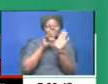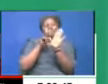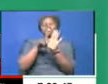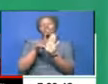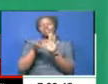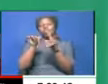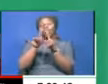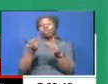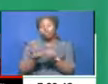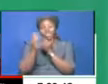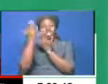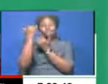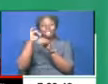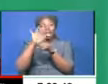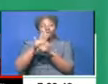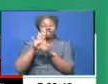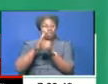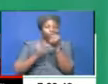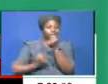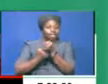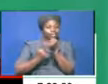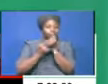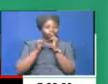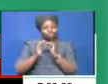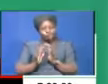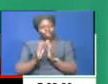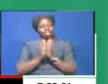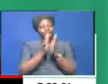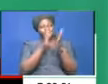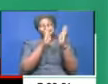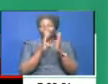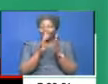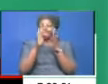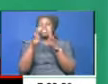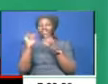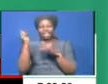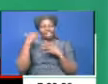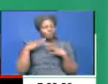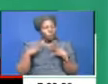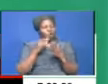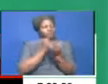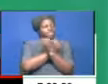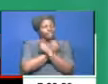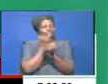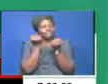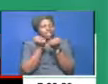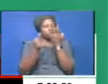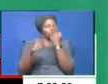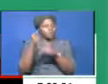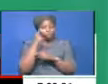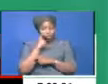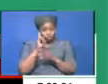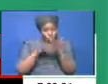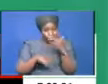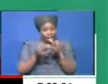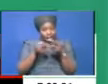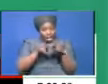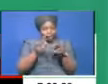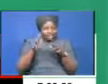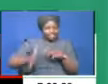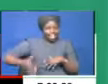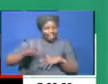lot of spectators to be there. Kenyans love rally. We saw what happened in Naivasha the past 2 years. I think this gives another